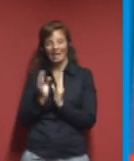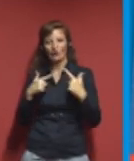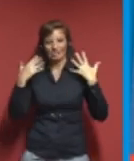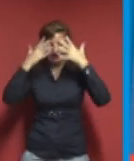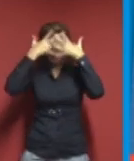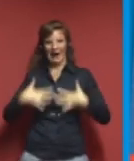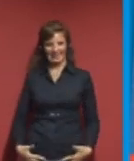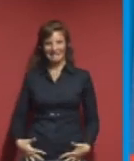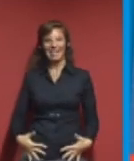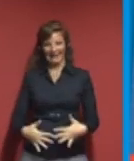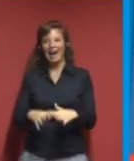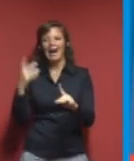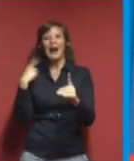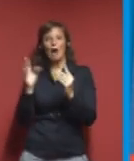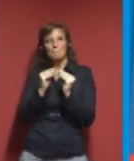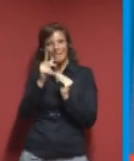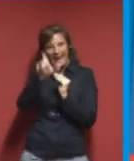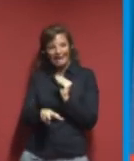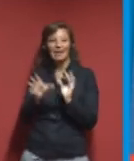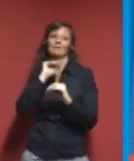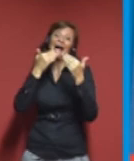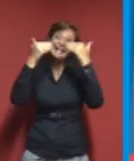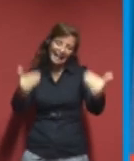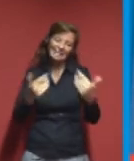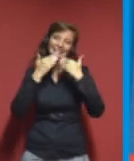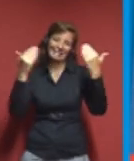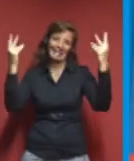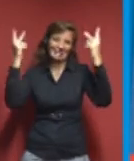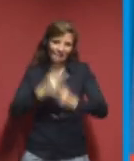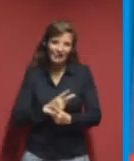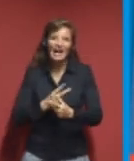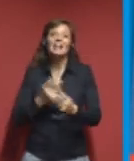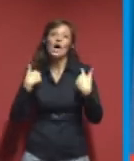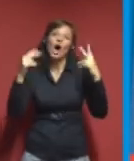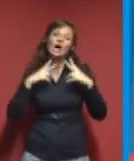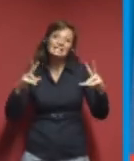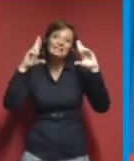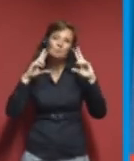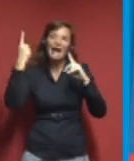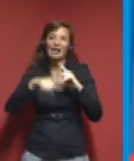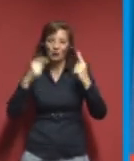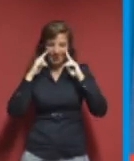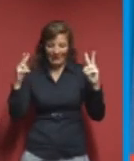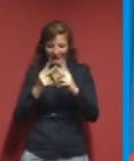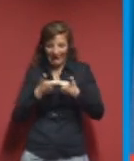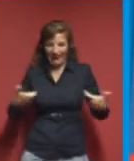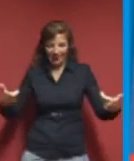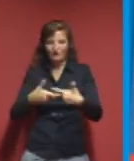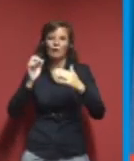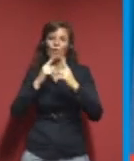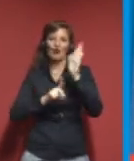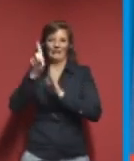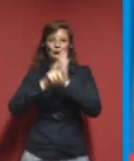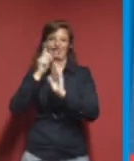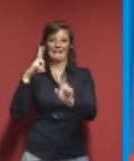So thanks a lot, everybody. Have a great time here. Thank you, Mark. Thank you. Thank you So, very much,